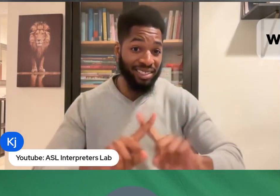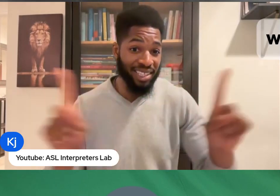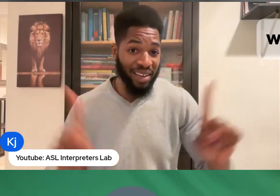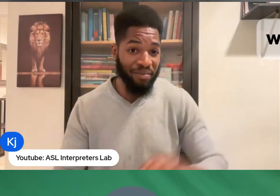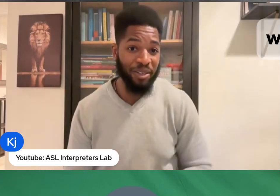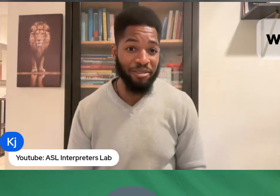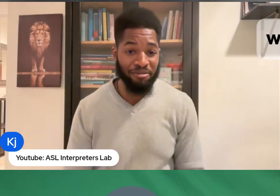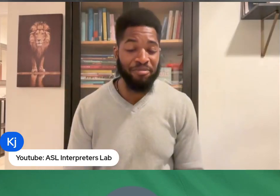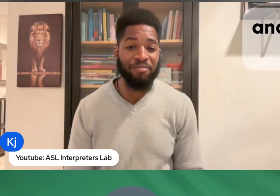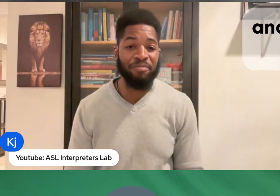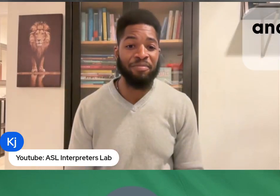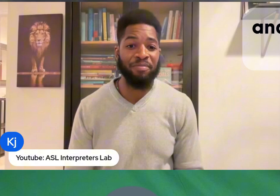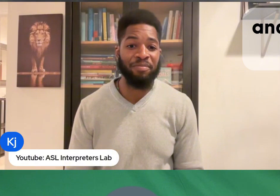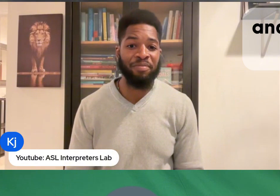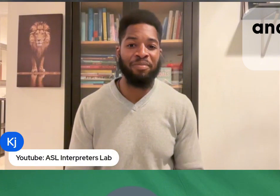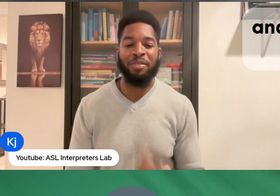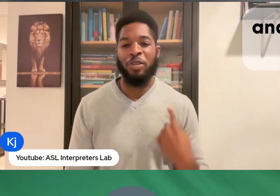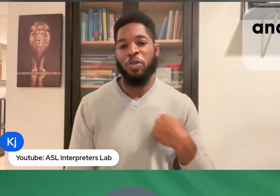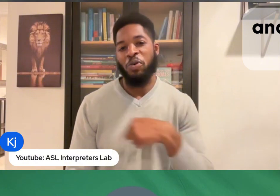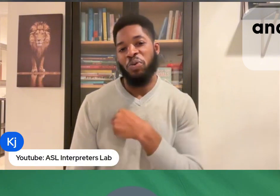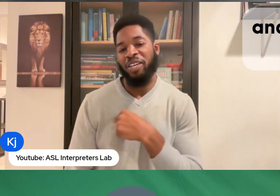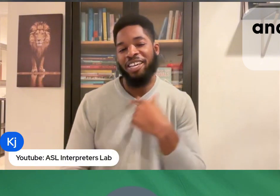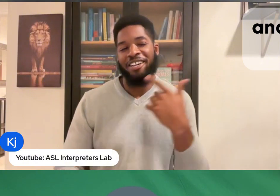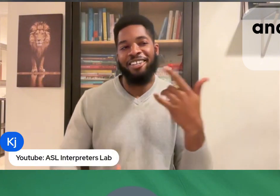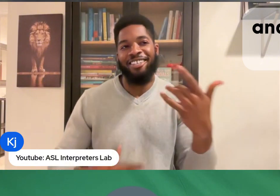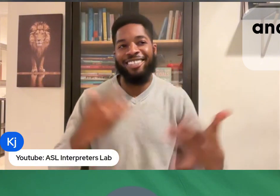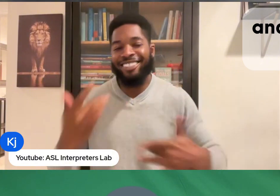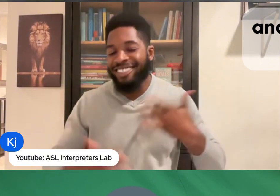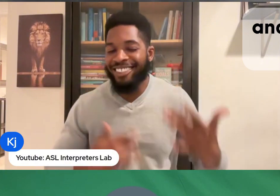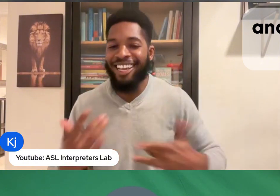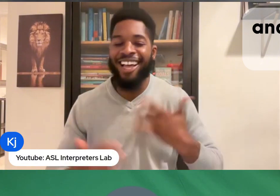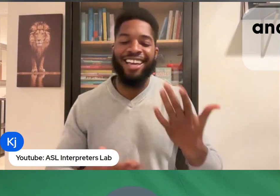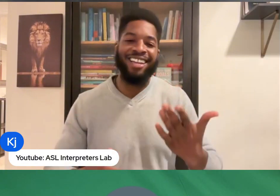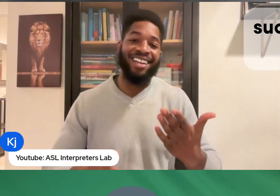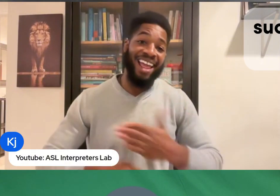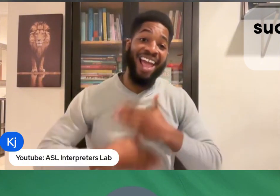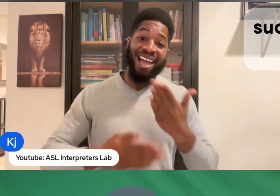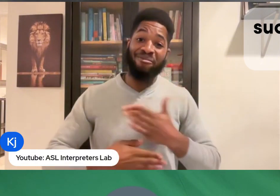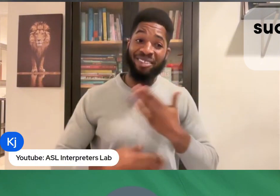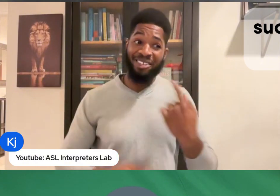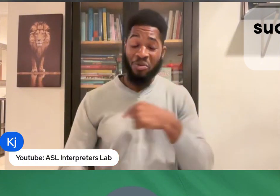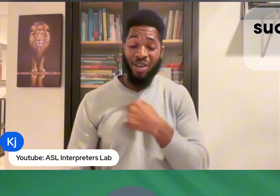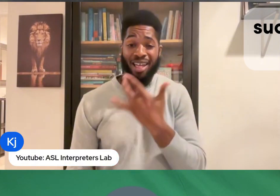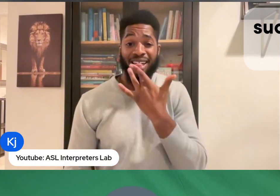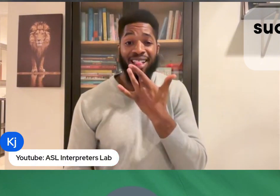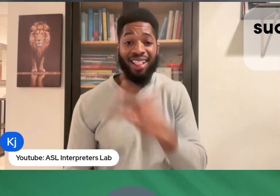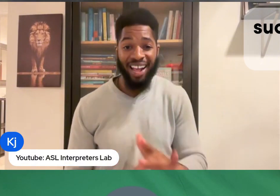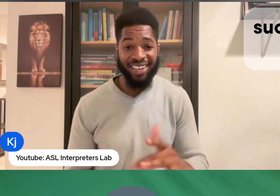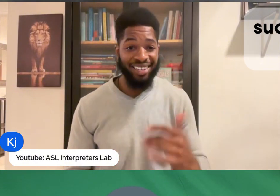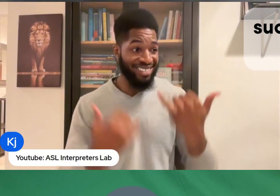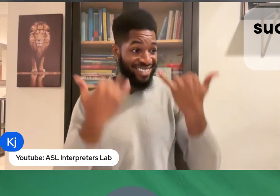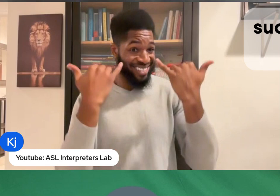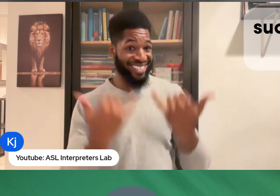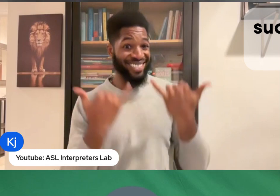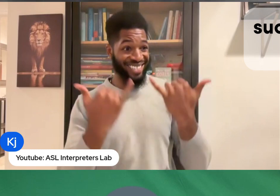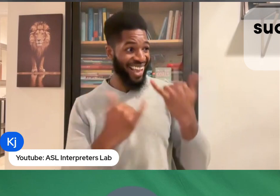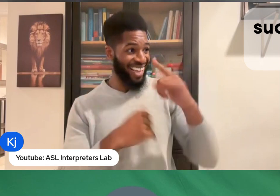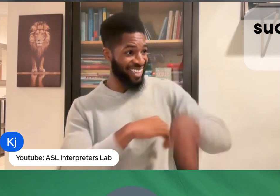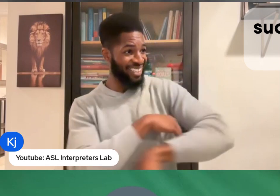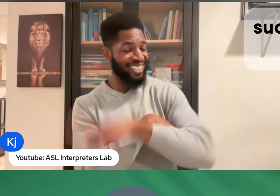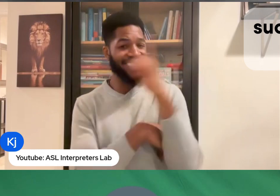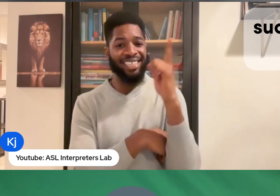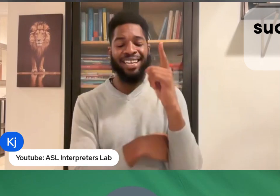really happy and we are so fortunate that today such great partnerships can